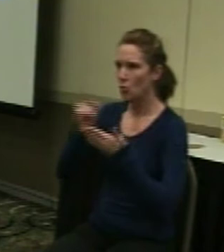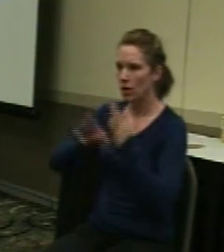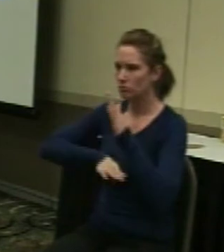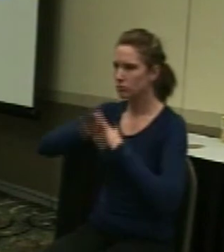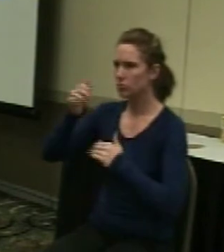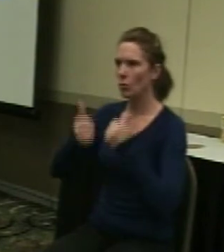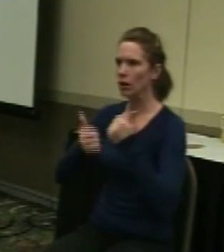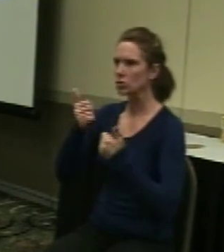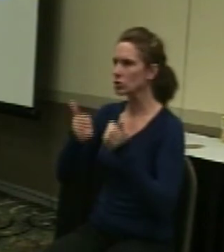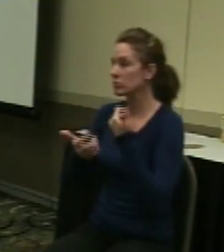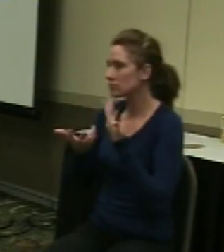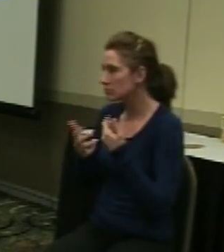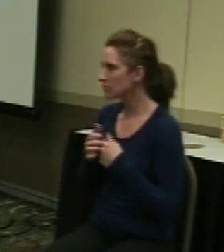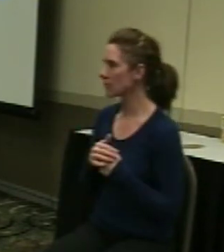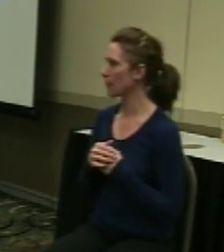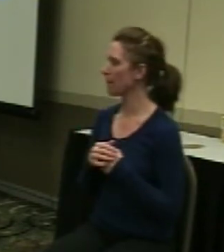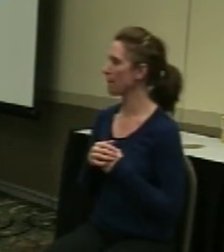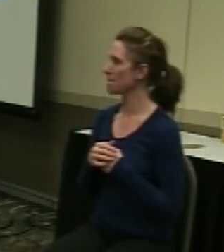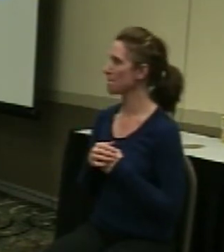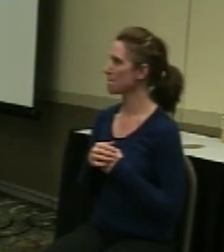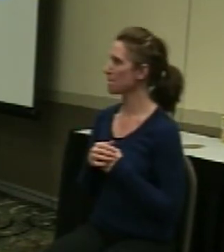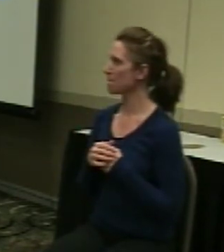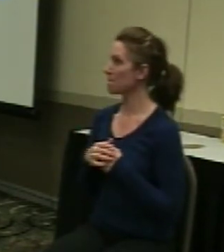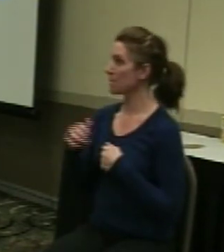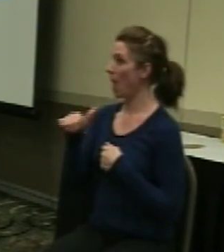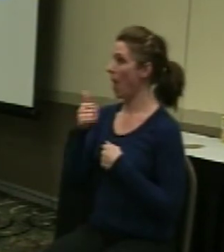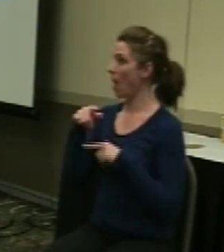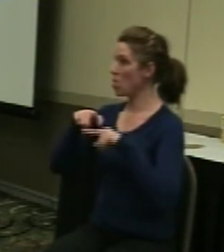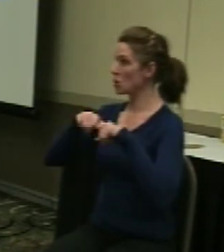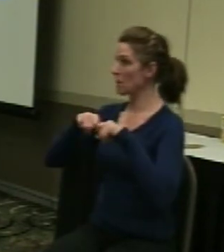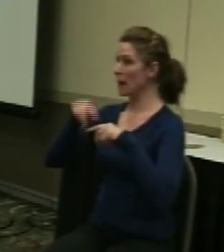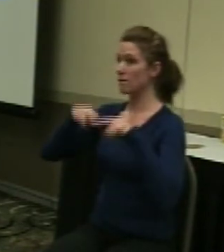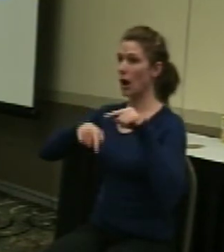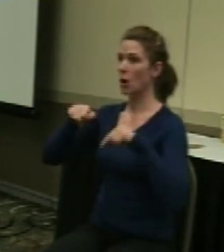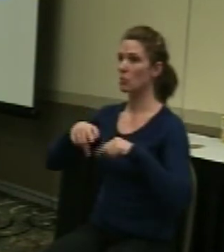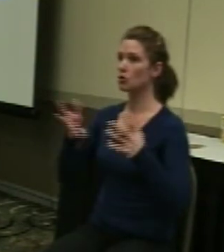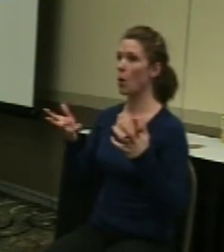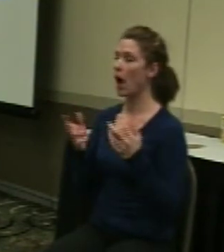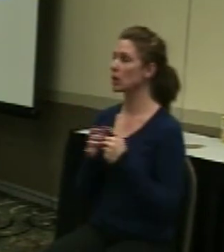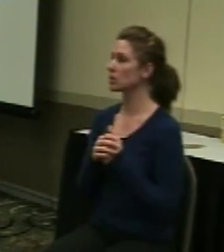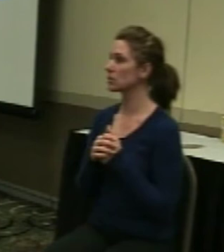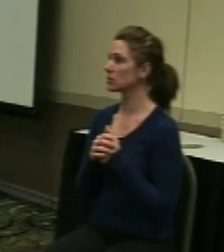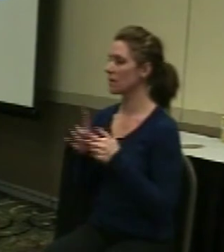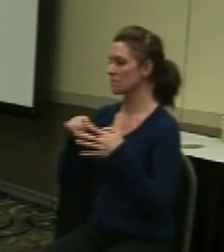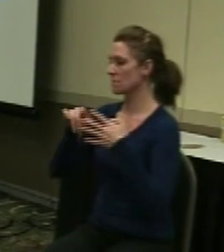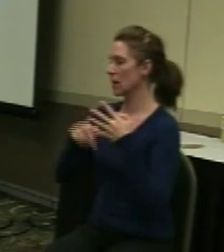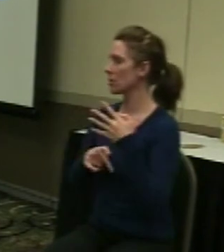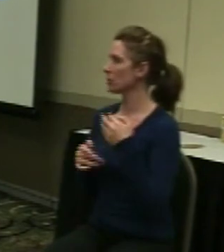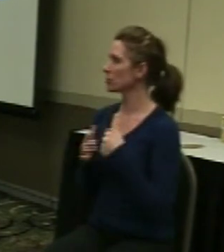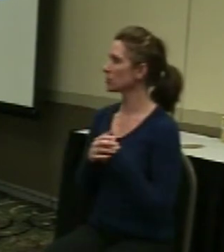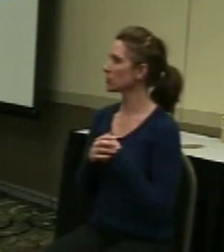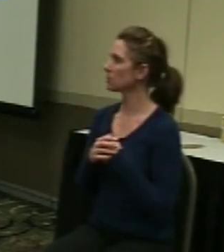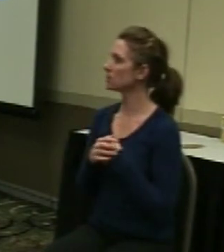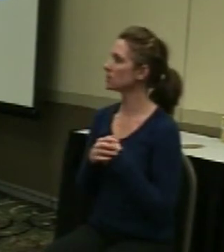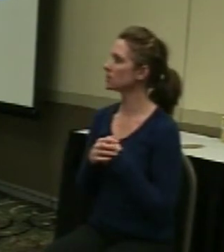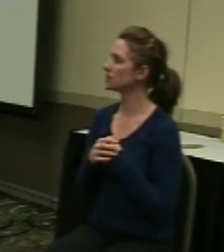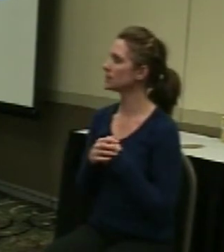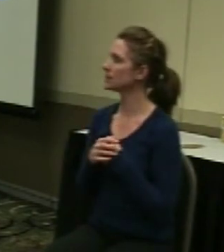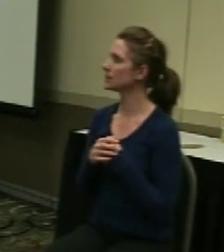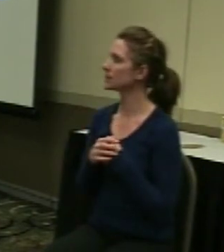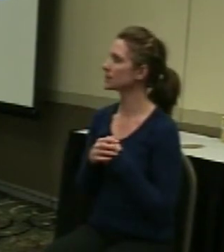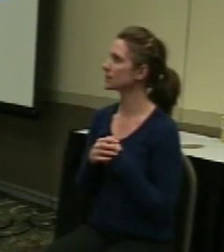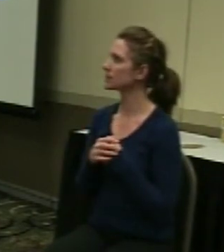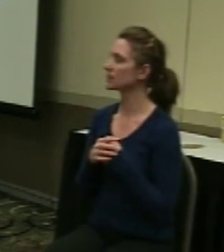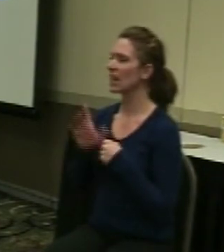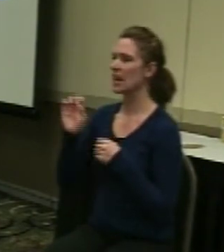Yeah. Other dependent variables you could see here. Talkouts on this one. What else could you see? Can't